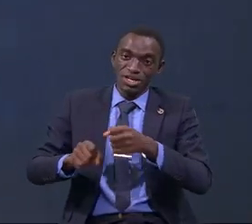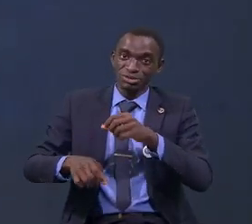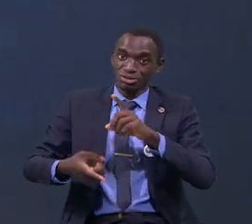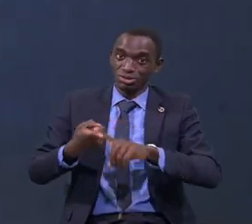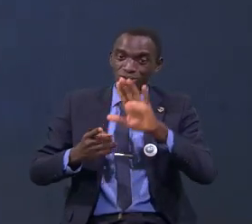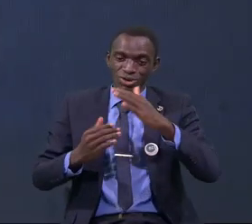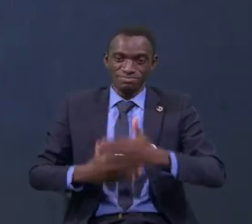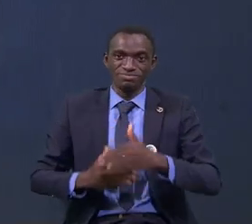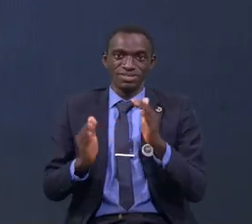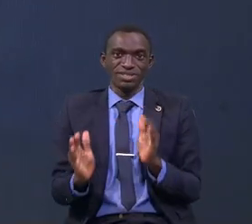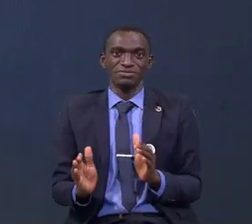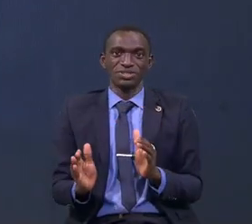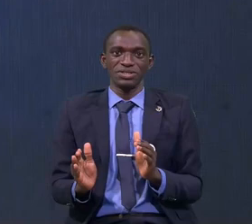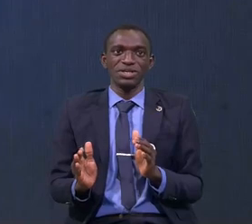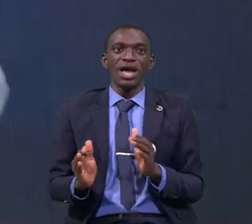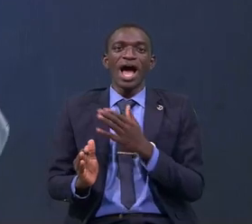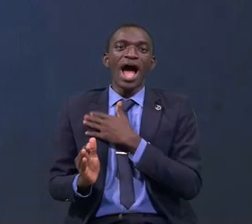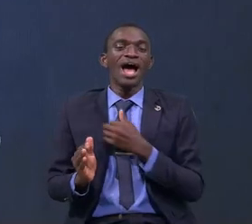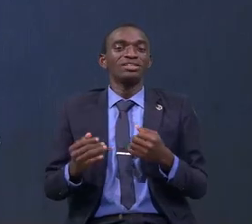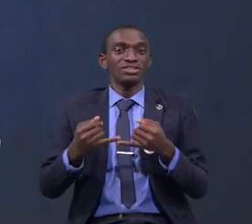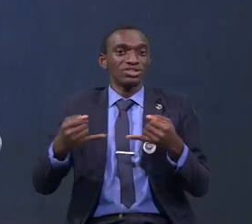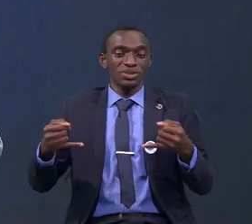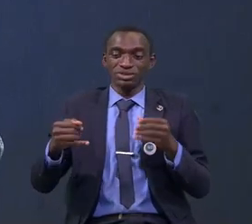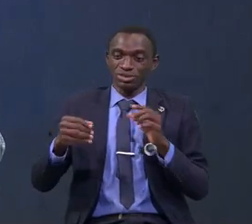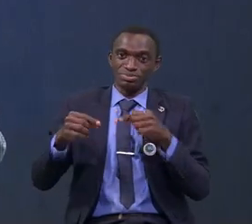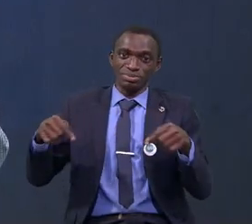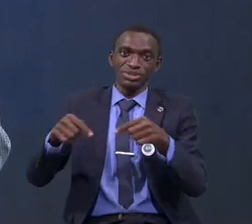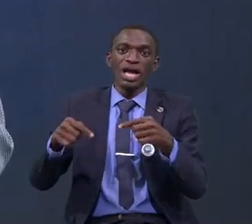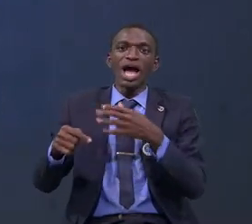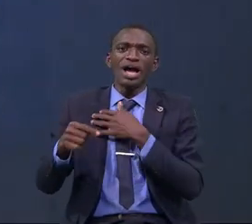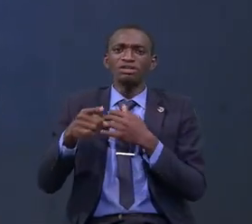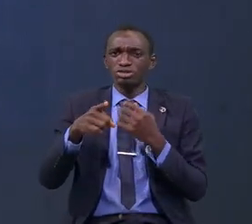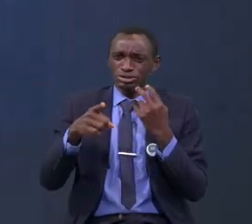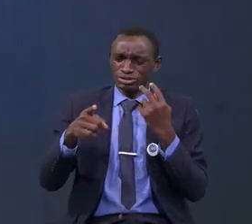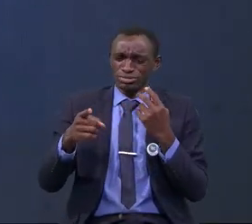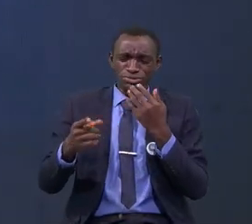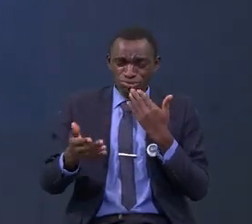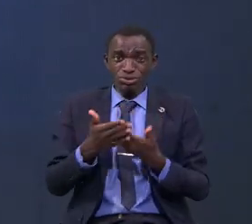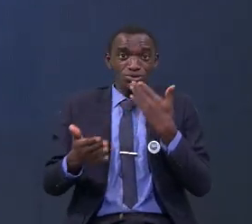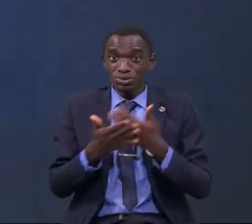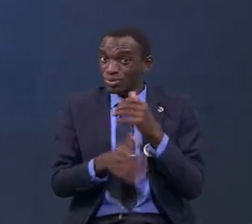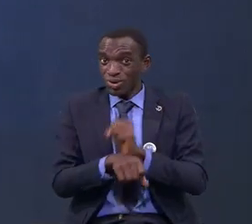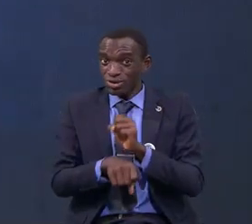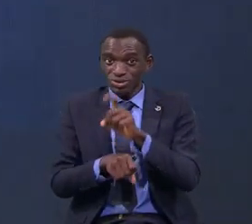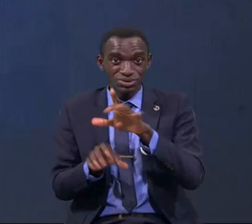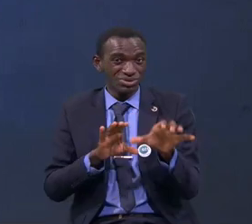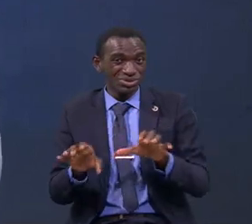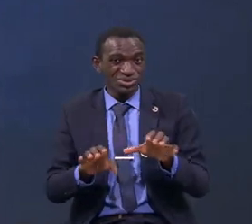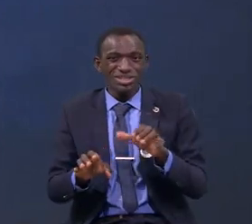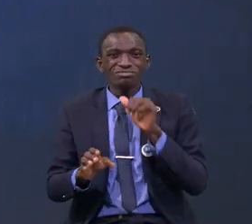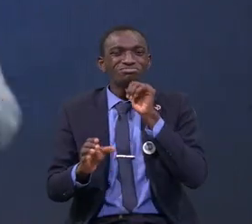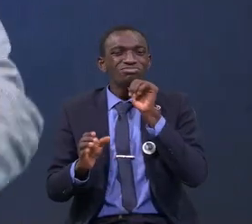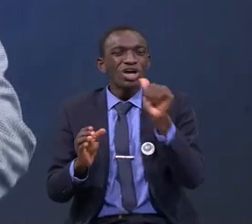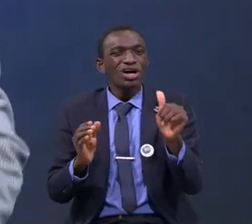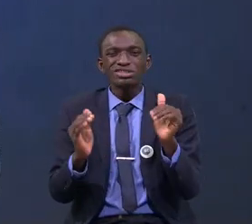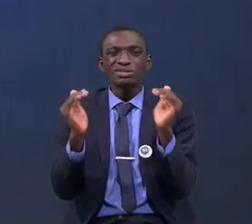even your so good work, your so called good works, does not match the gift of